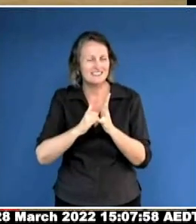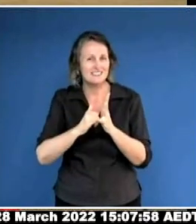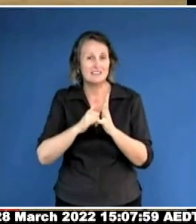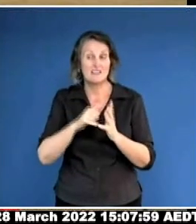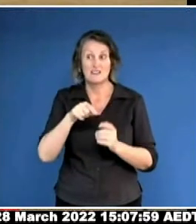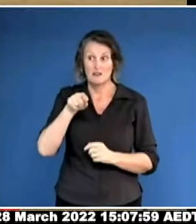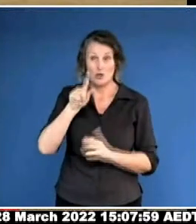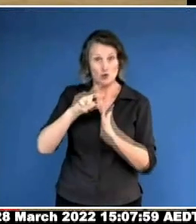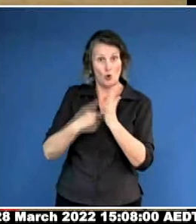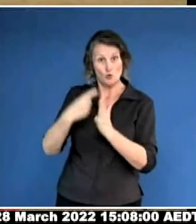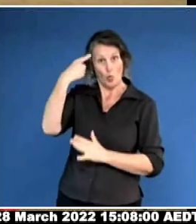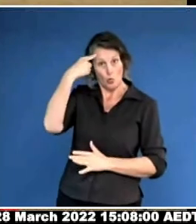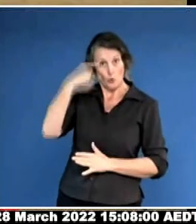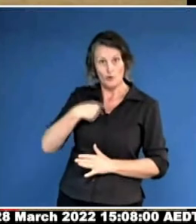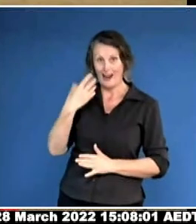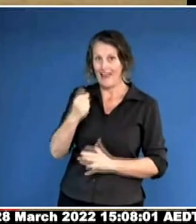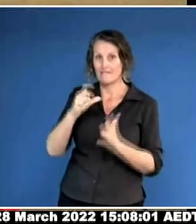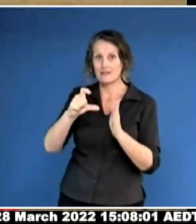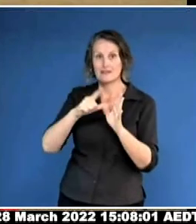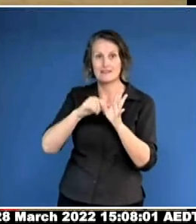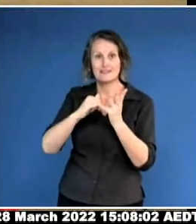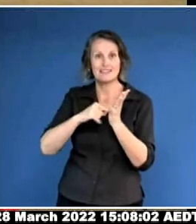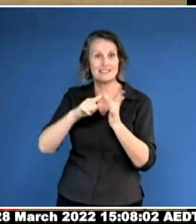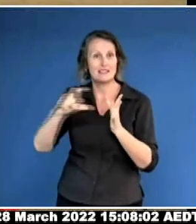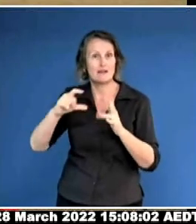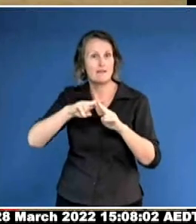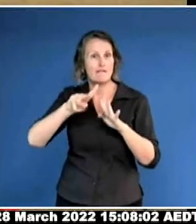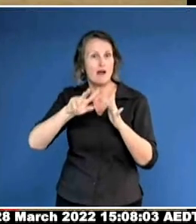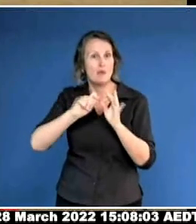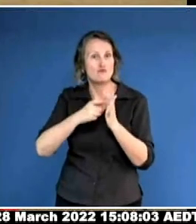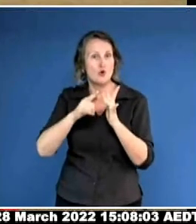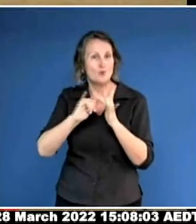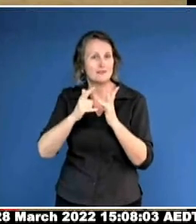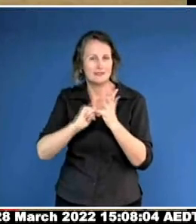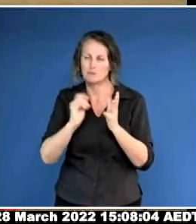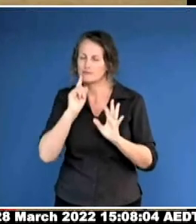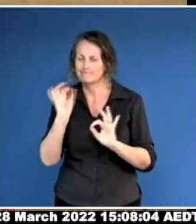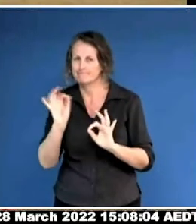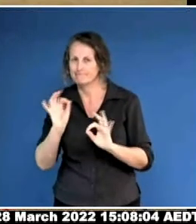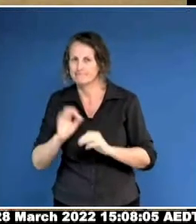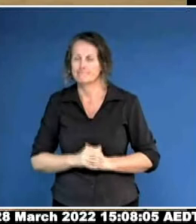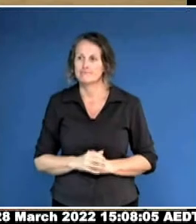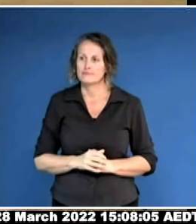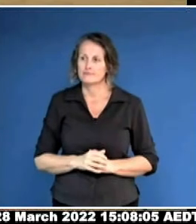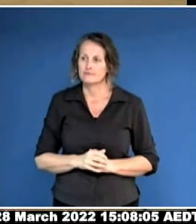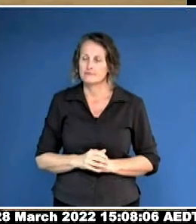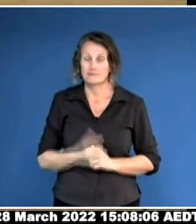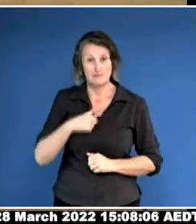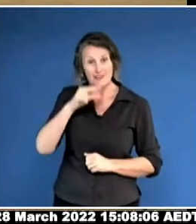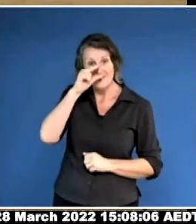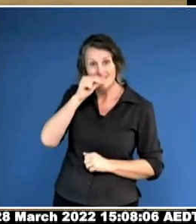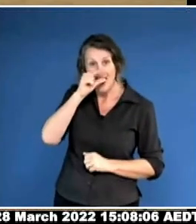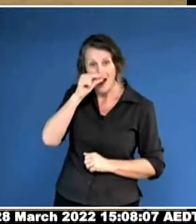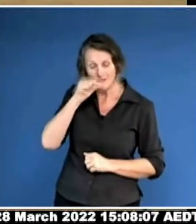It was suspected that I may have cystic fibrosis, but it wasn't so. I stuttered for a period during these younger years, and I